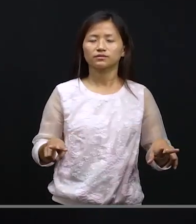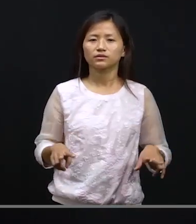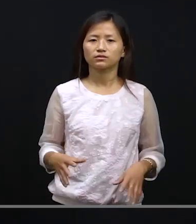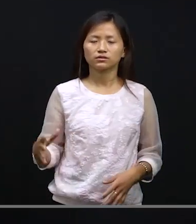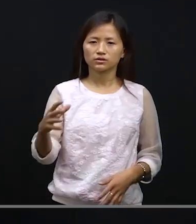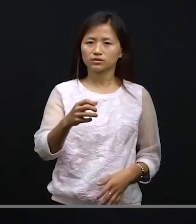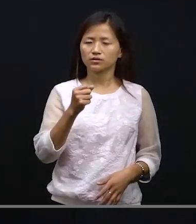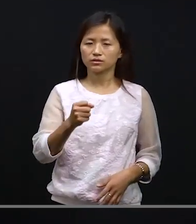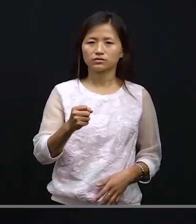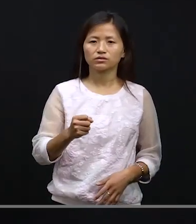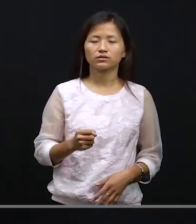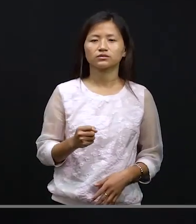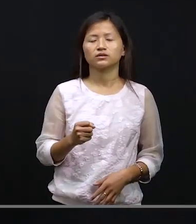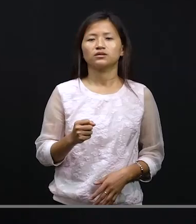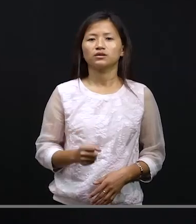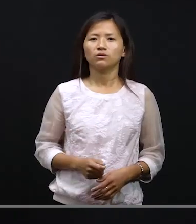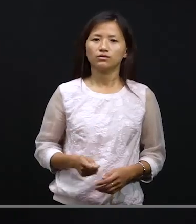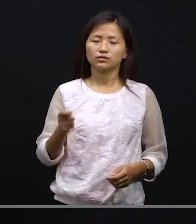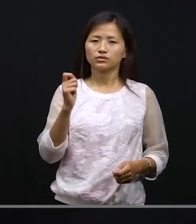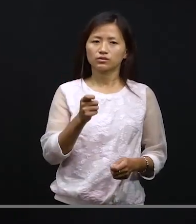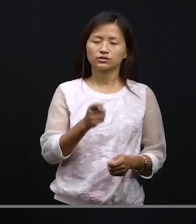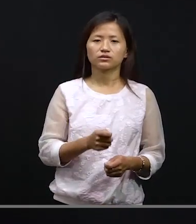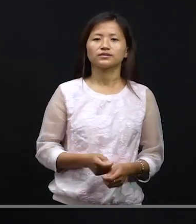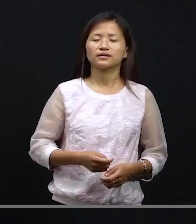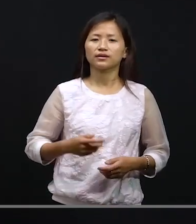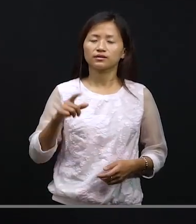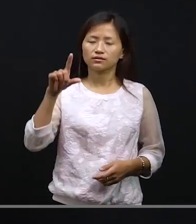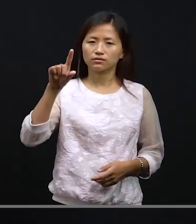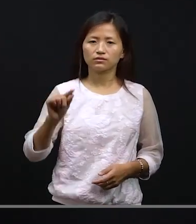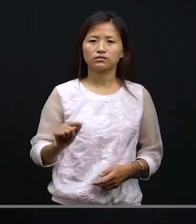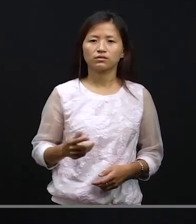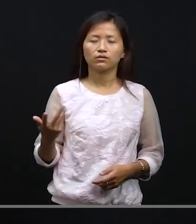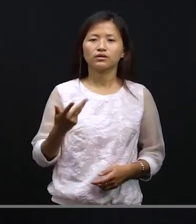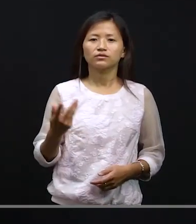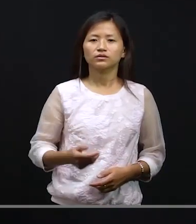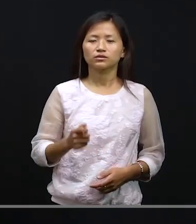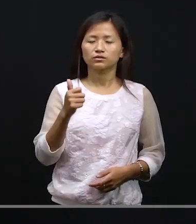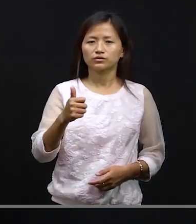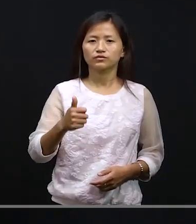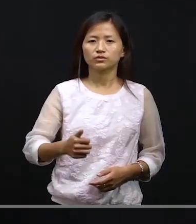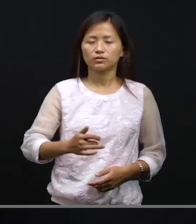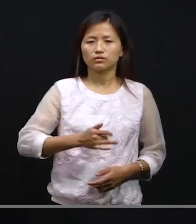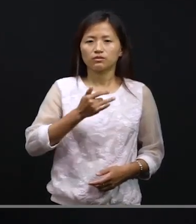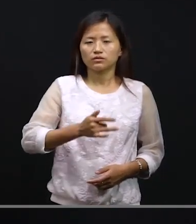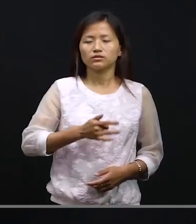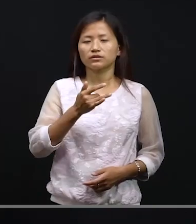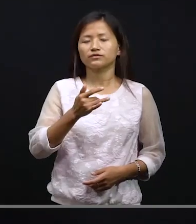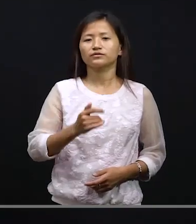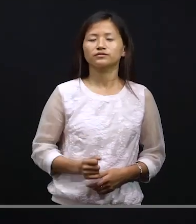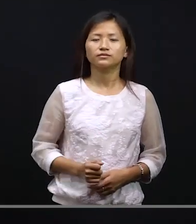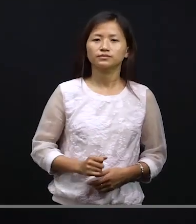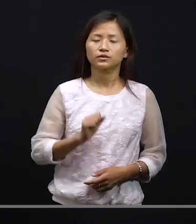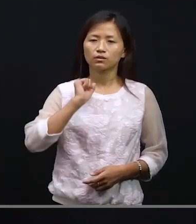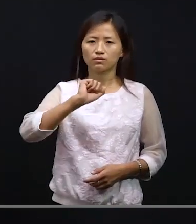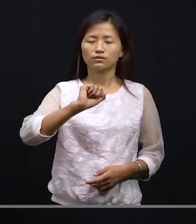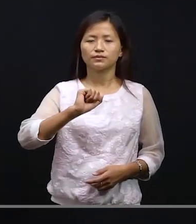control him. The young child will not torture him, and he can do whatever is good for himself. In the meantime, he will also get